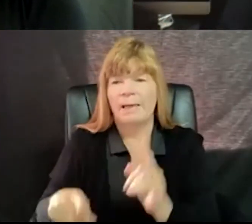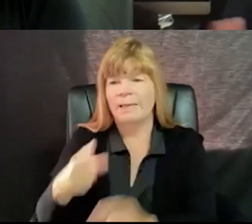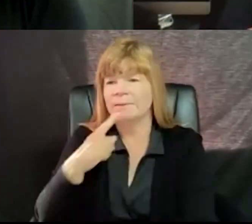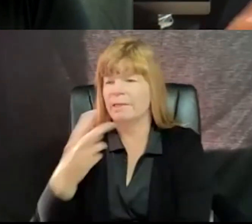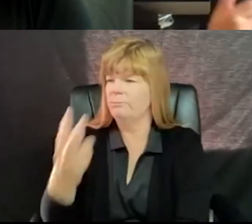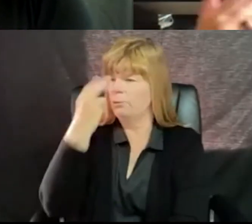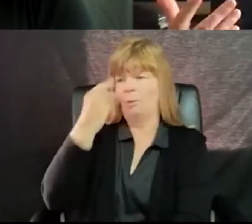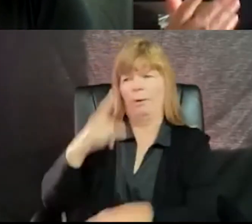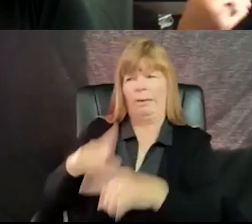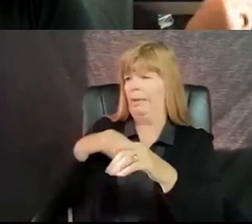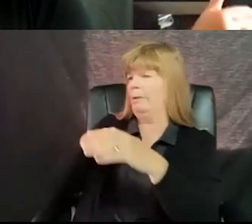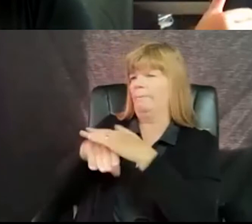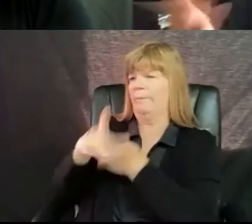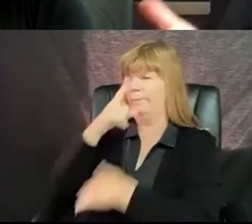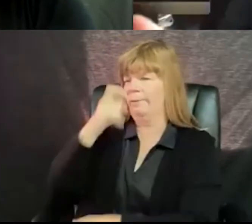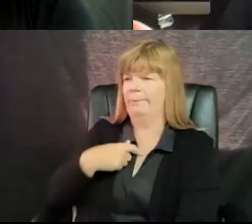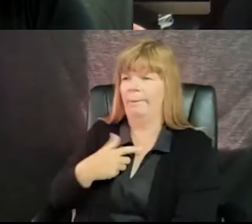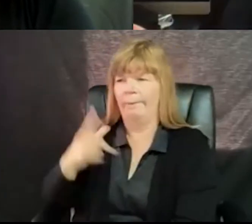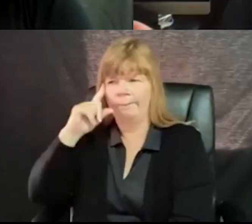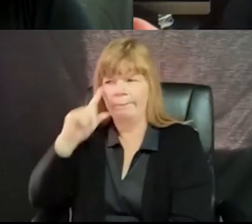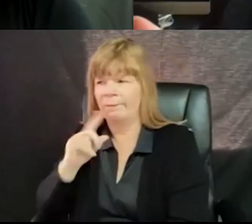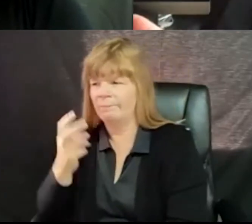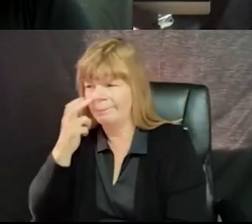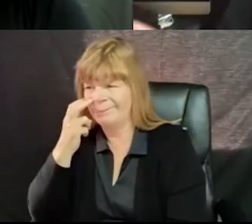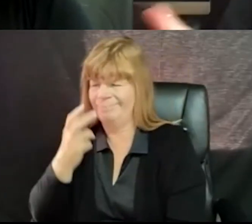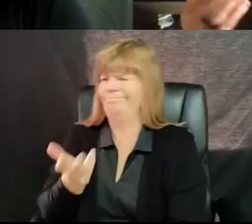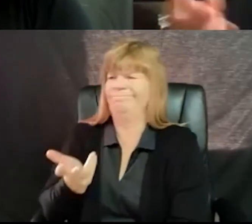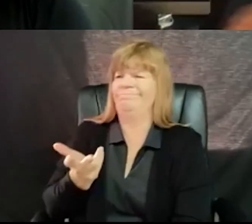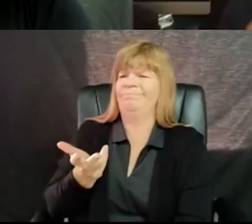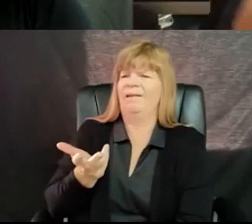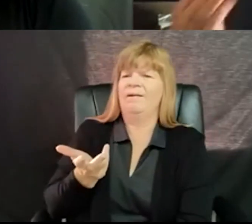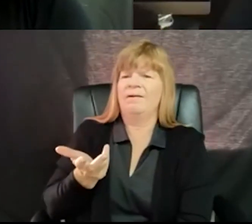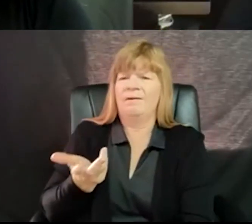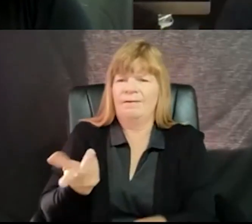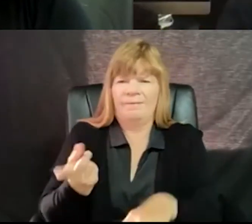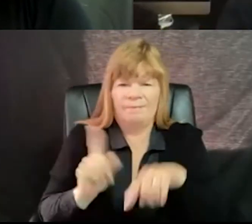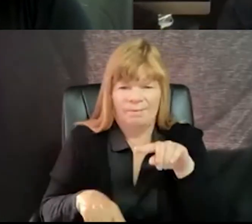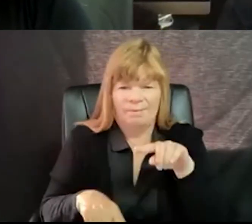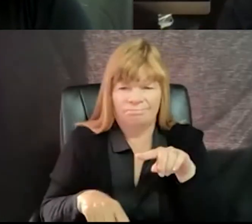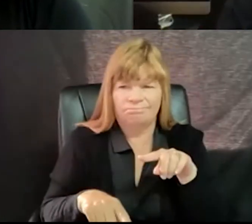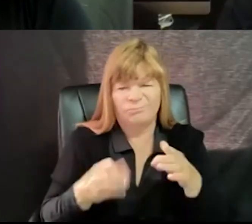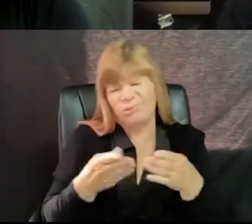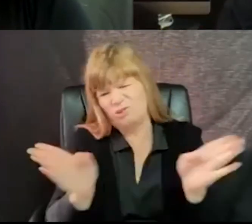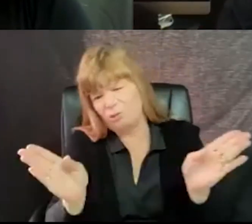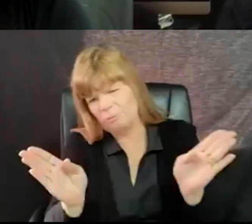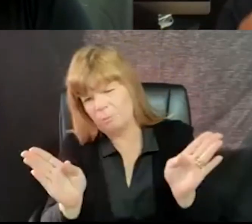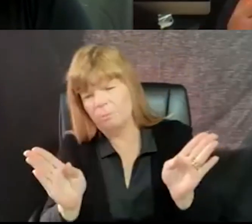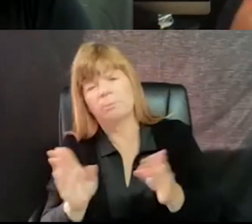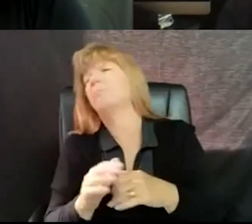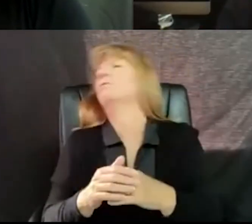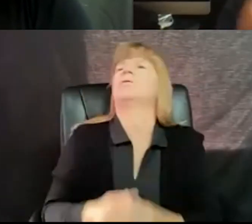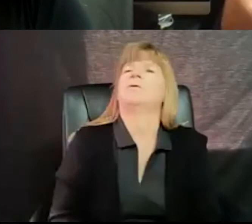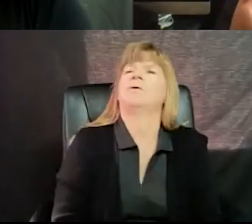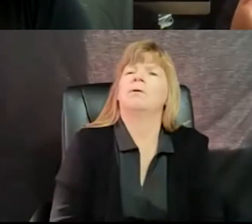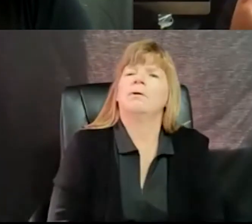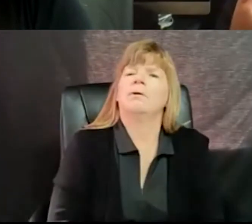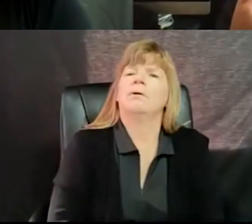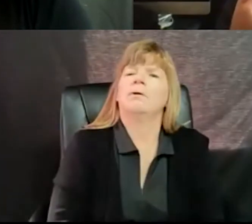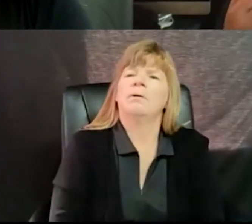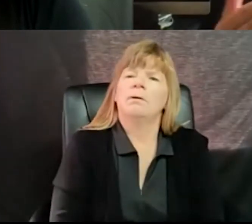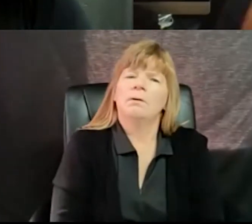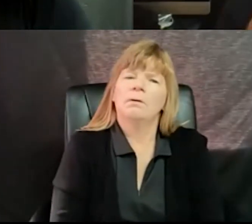in because you're blind and deaf, for example. I mean, it's very general. But